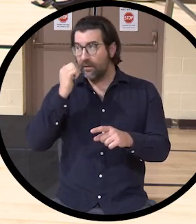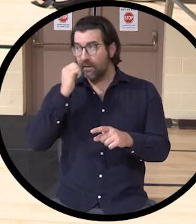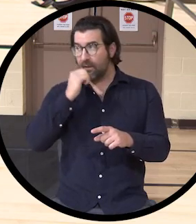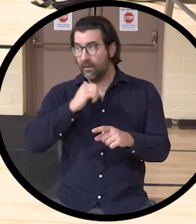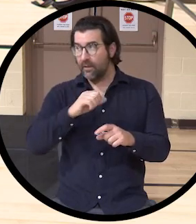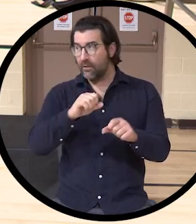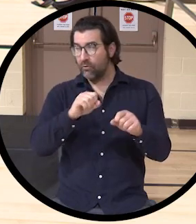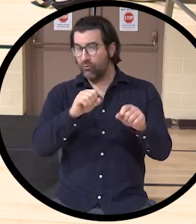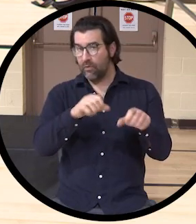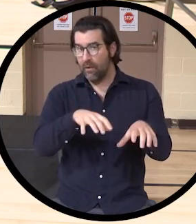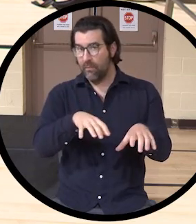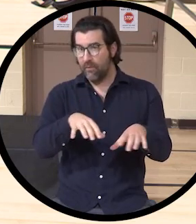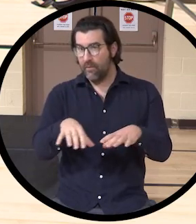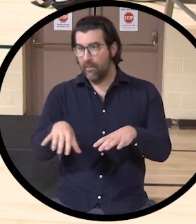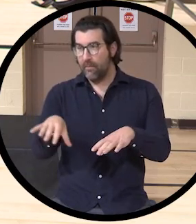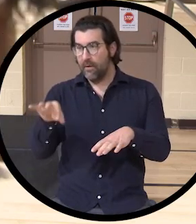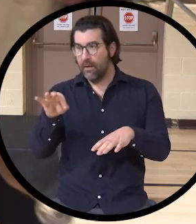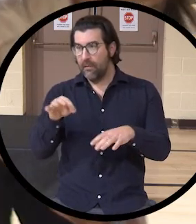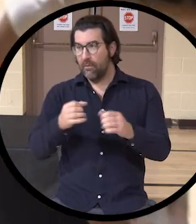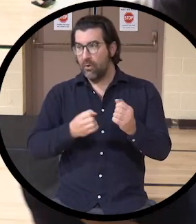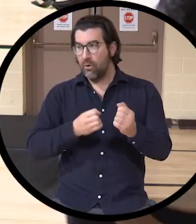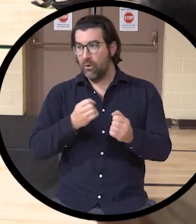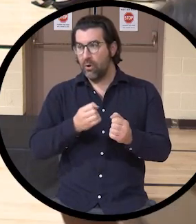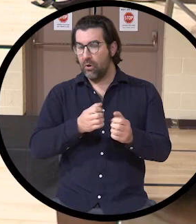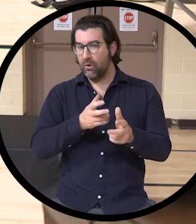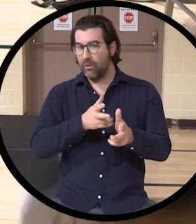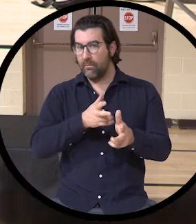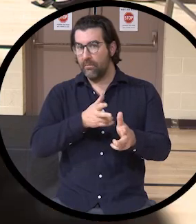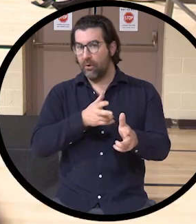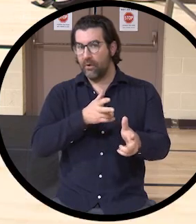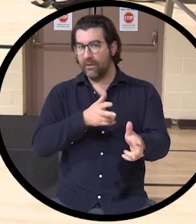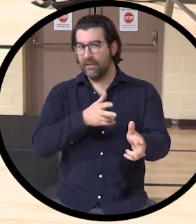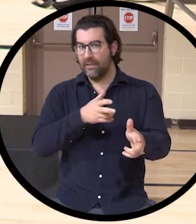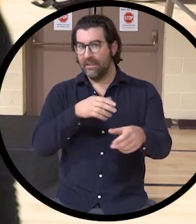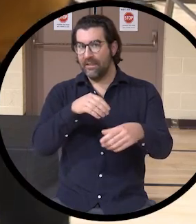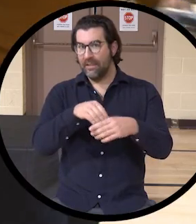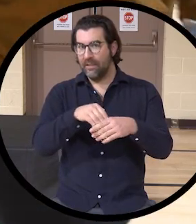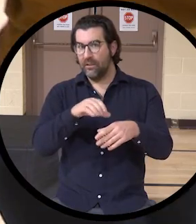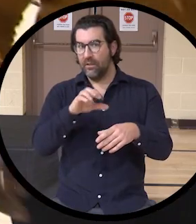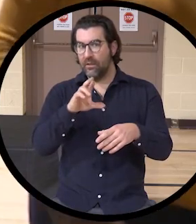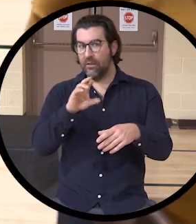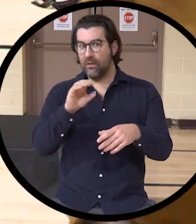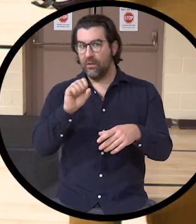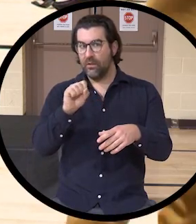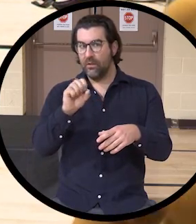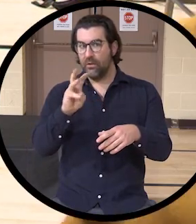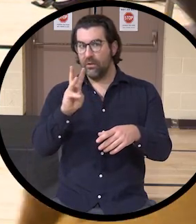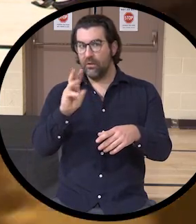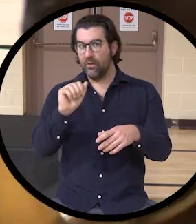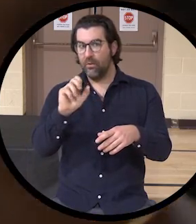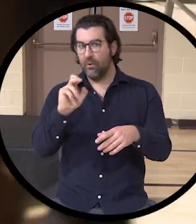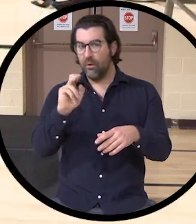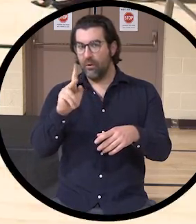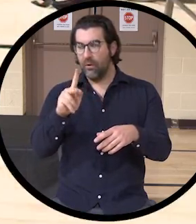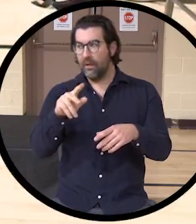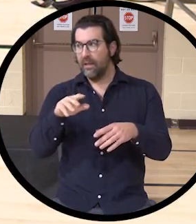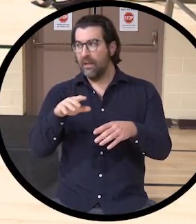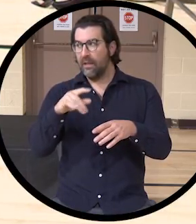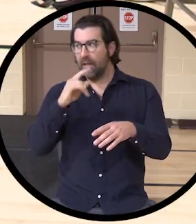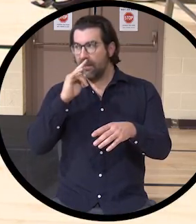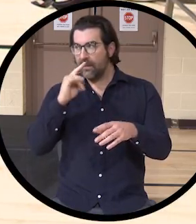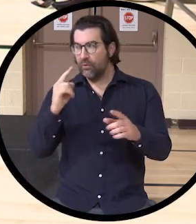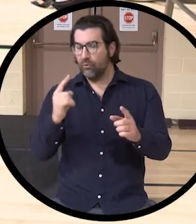and I think that there are cars parked in those crosswalks with kids crossing and cars back,